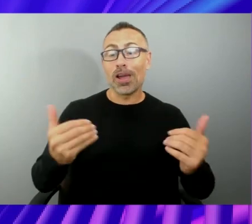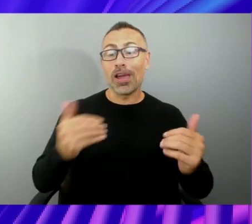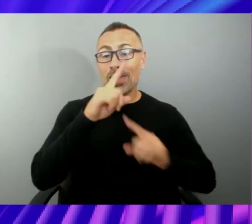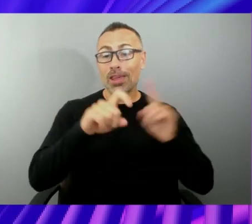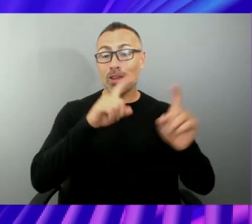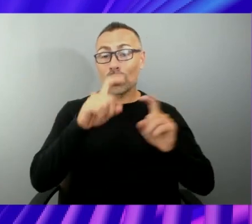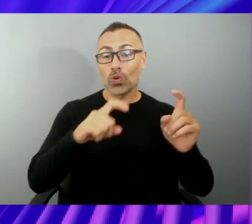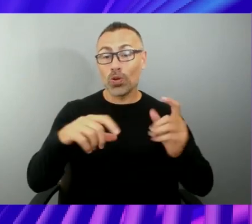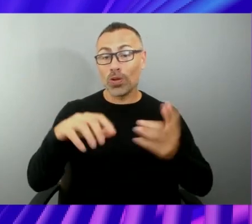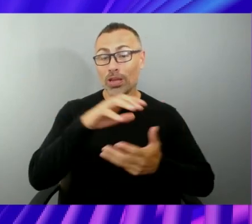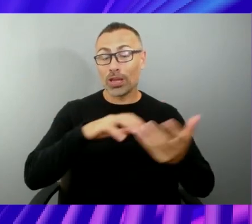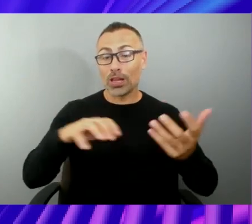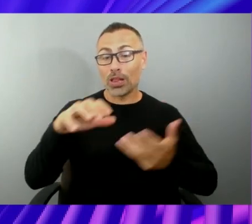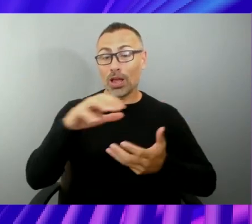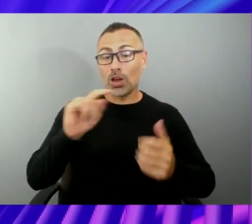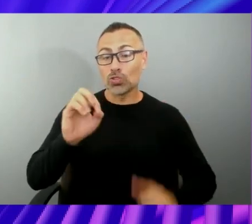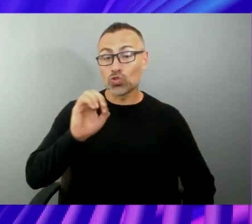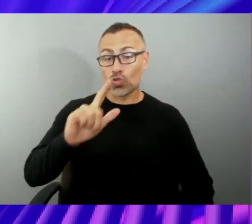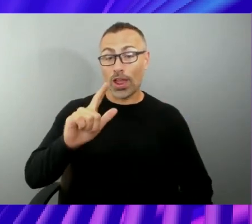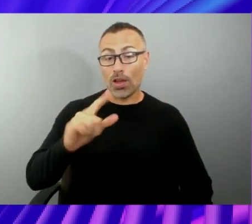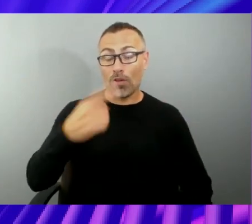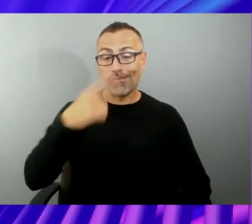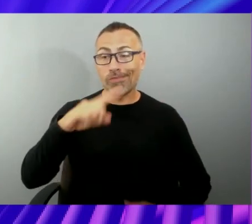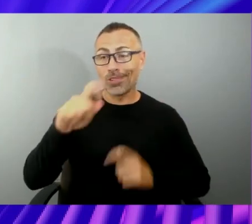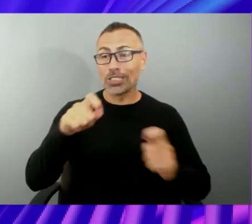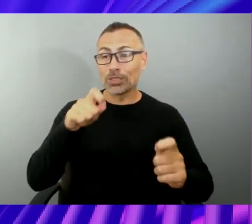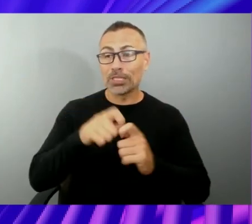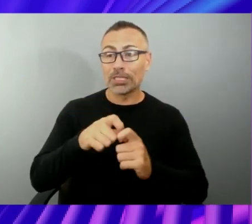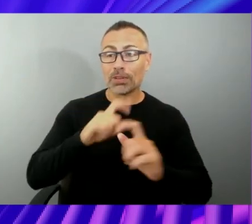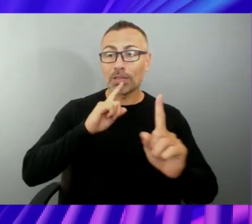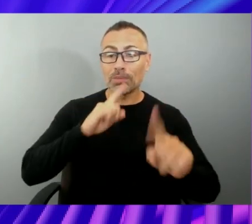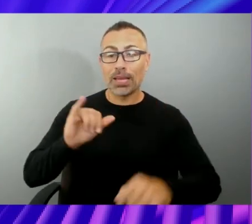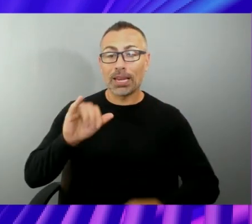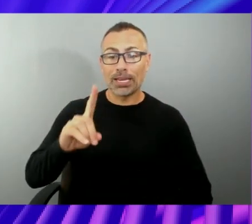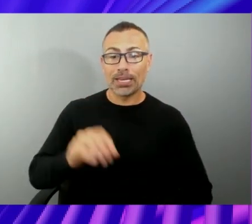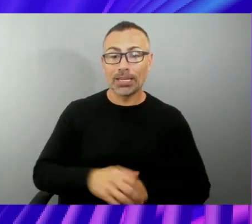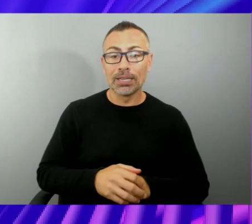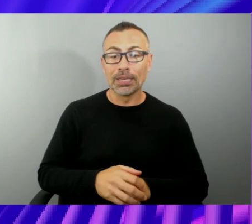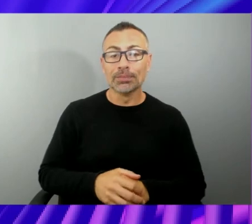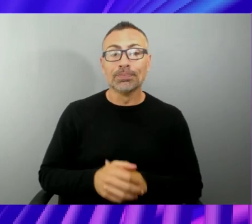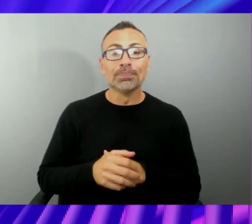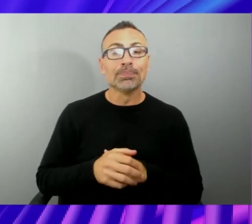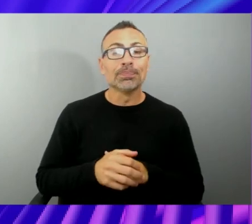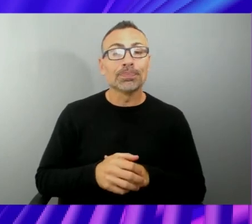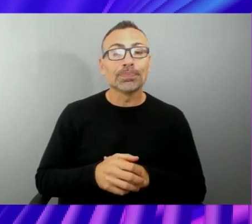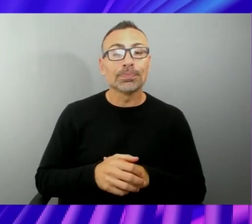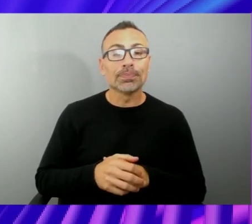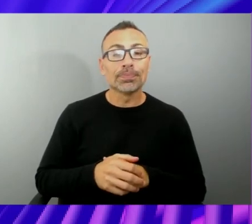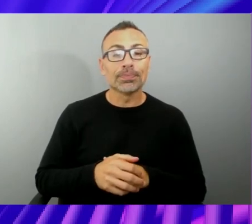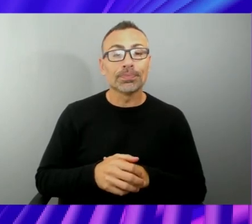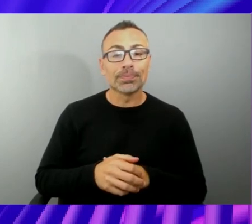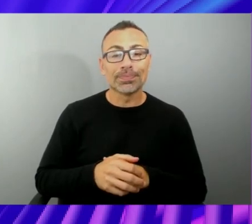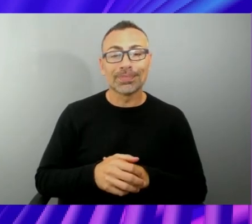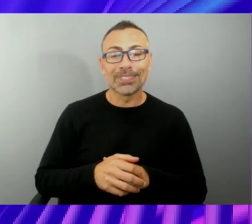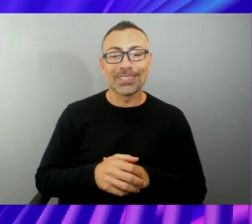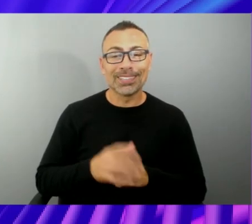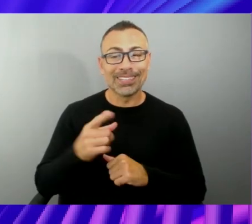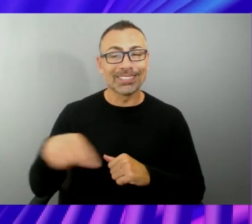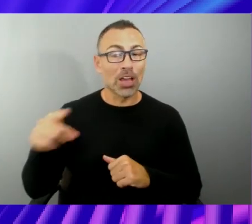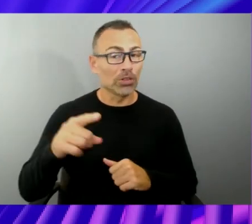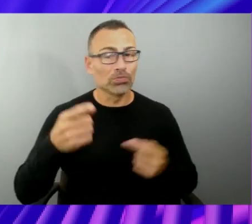particular command ID. Okay. And all part of live demos here.